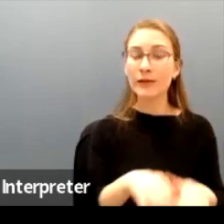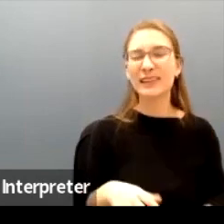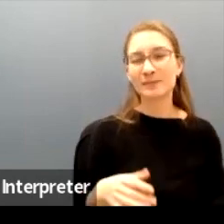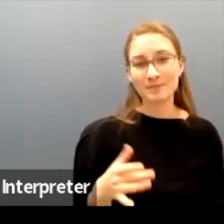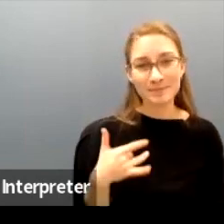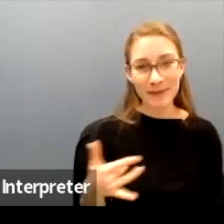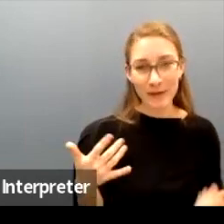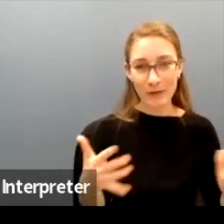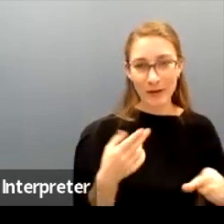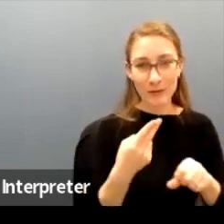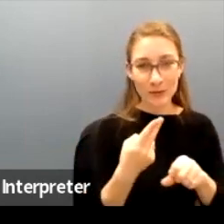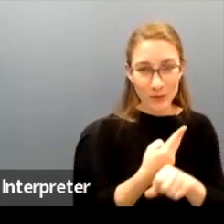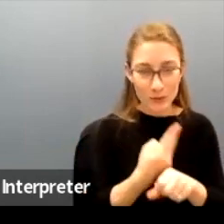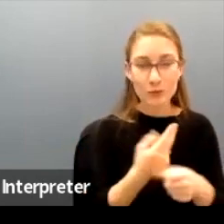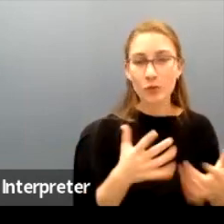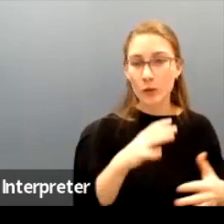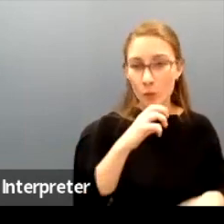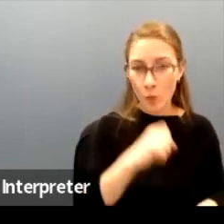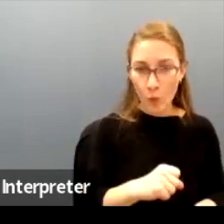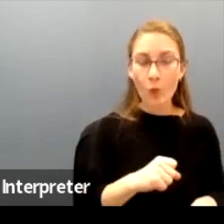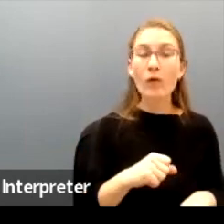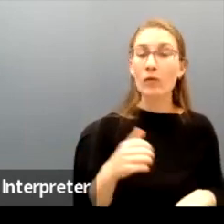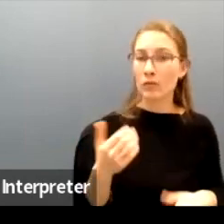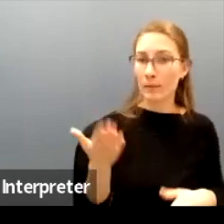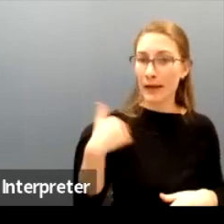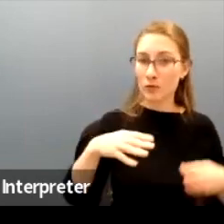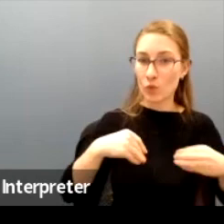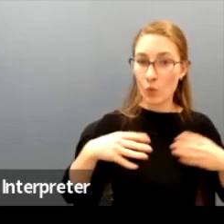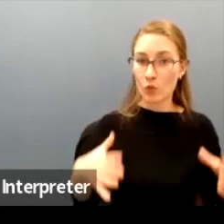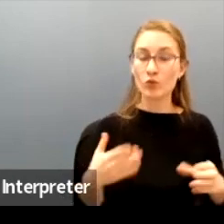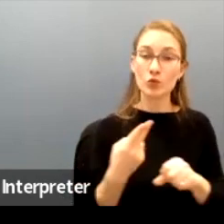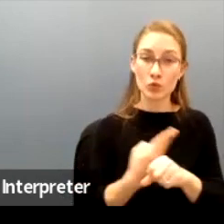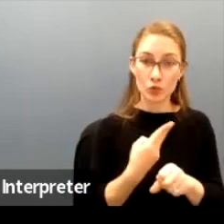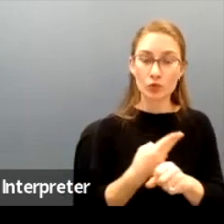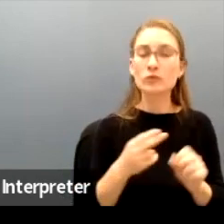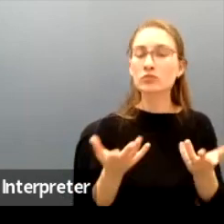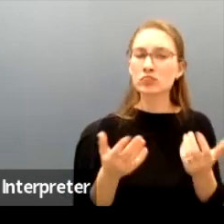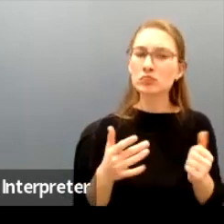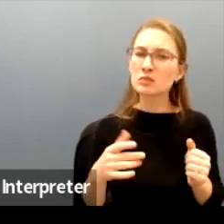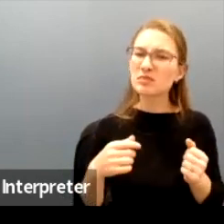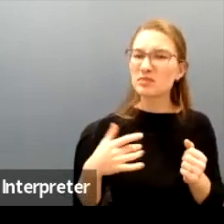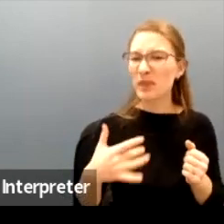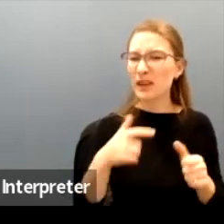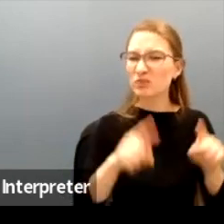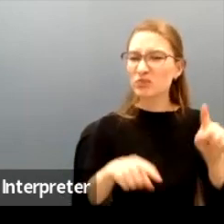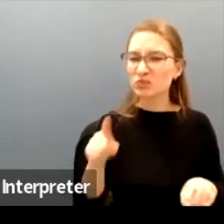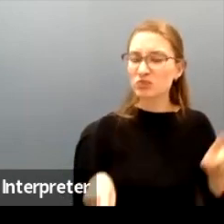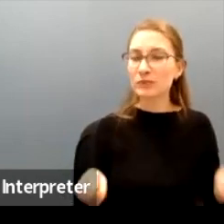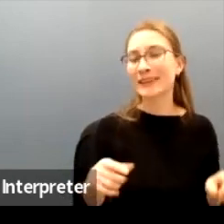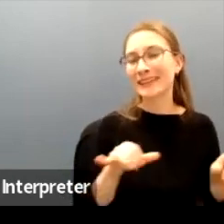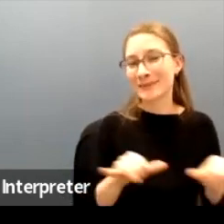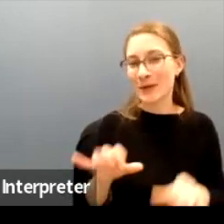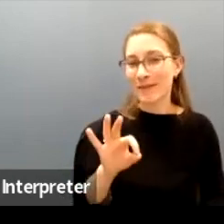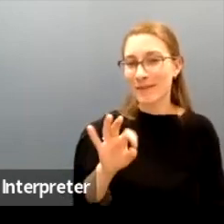the previous owner. And it kind of varies what's available and what's not. It's similar to that of a Facebook marketplace. And then if you